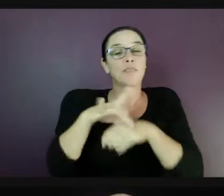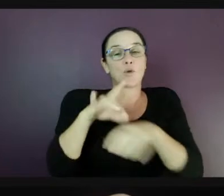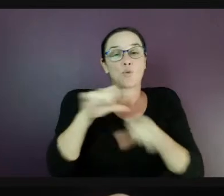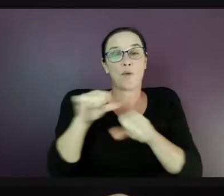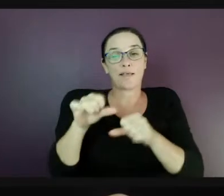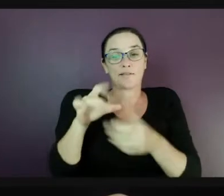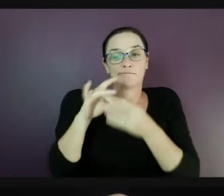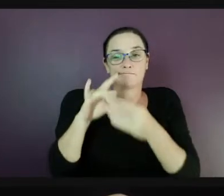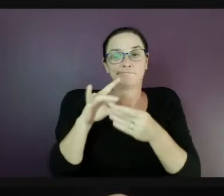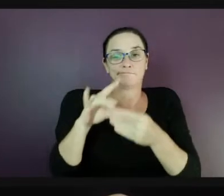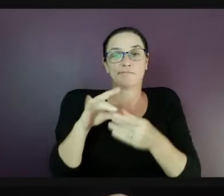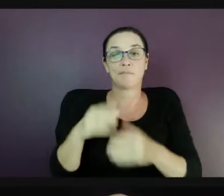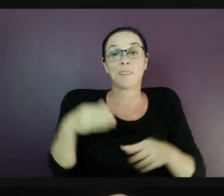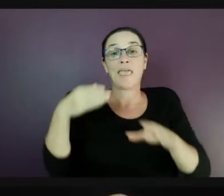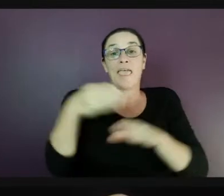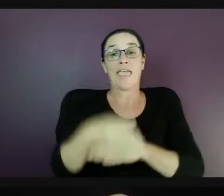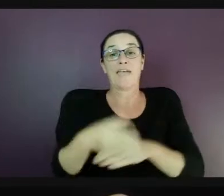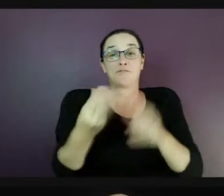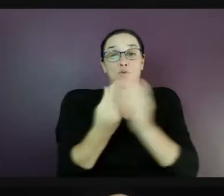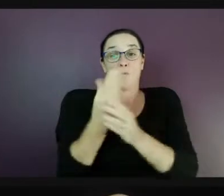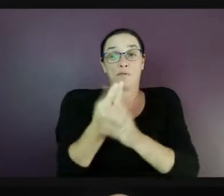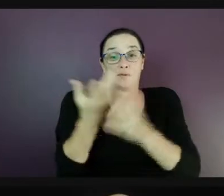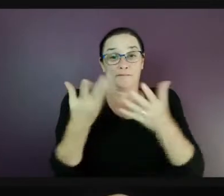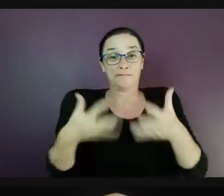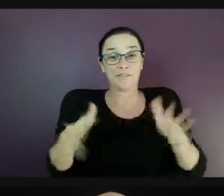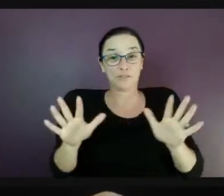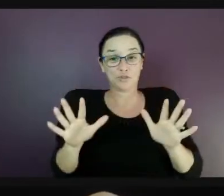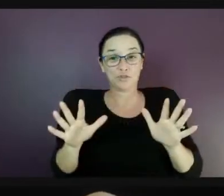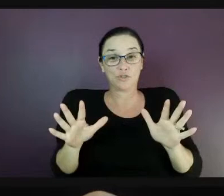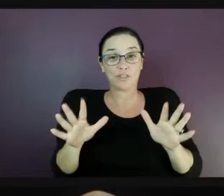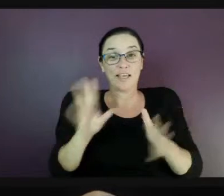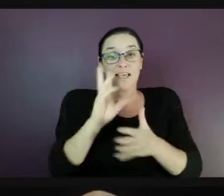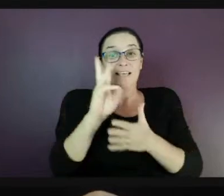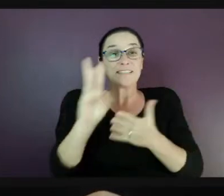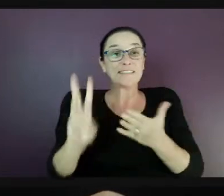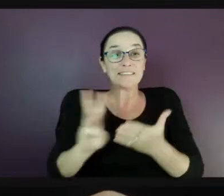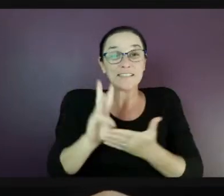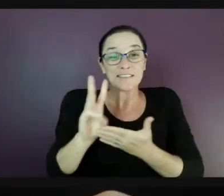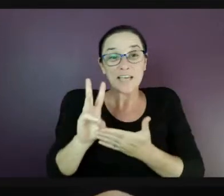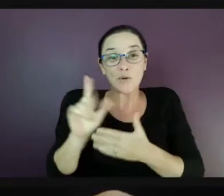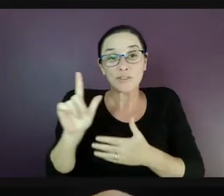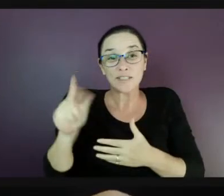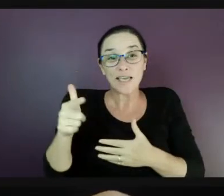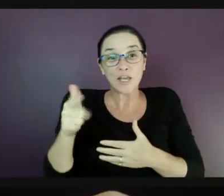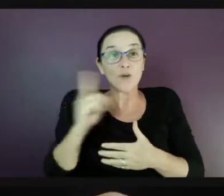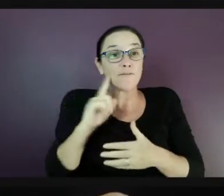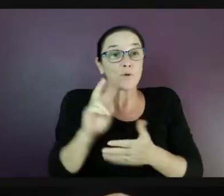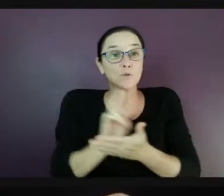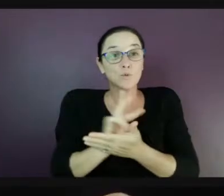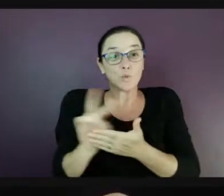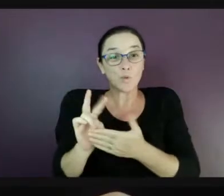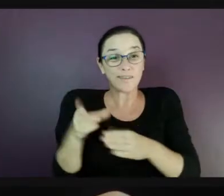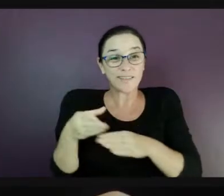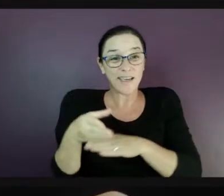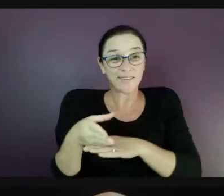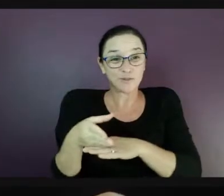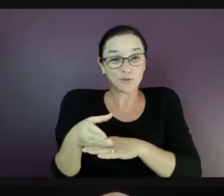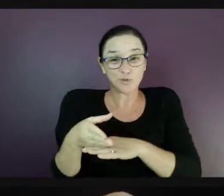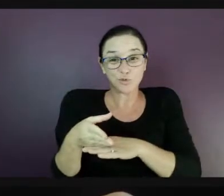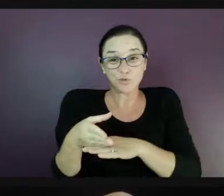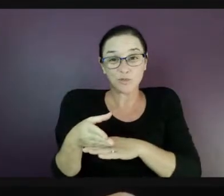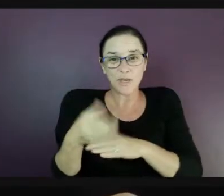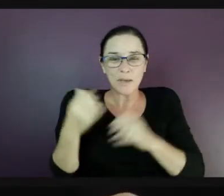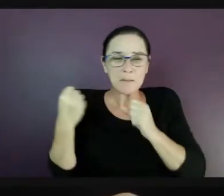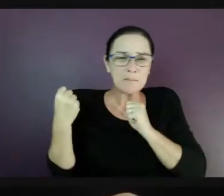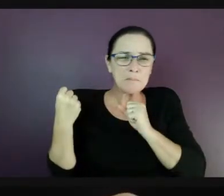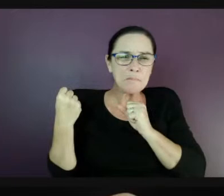However, after that eruption was over, 6 hours later, for 2 weeks following, there were many,